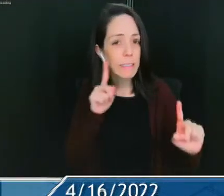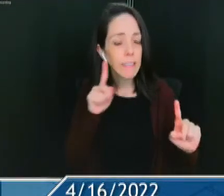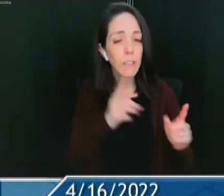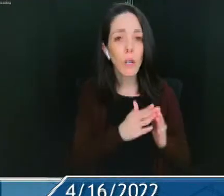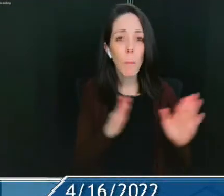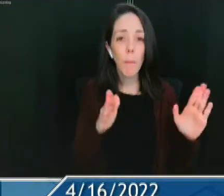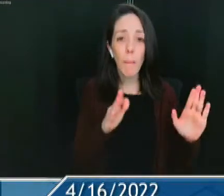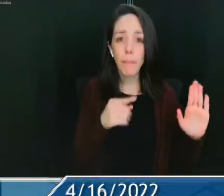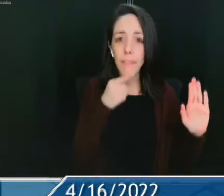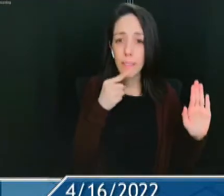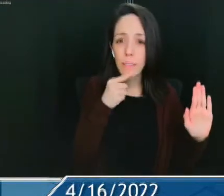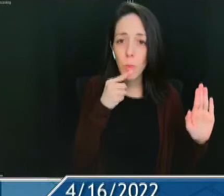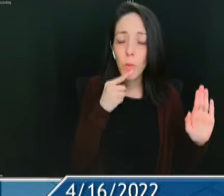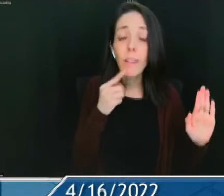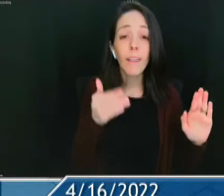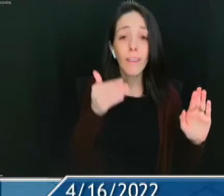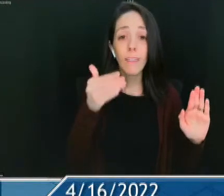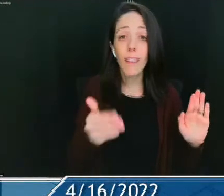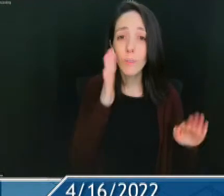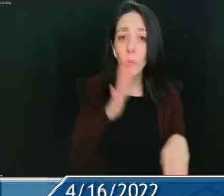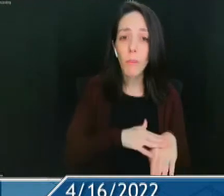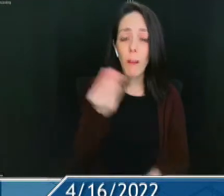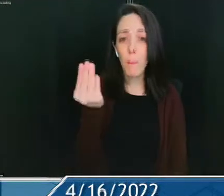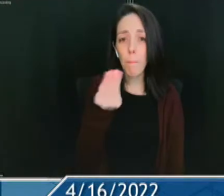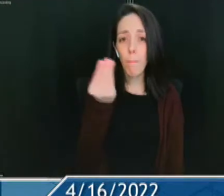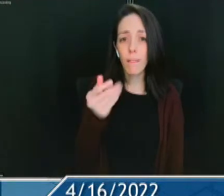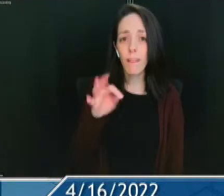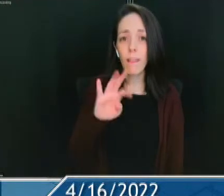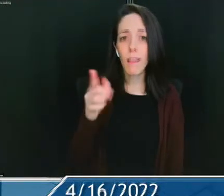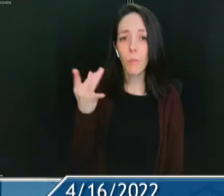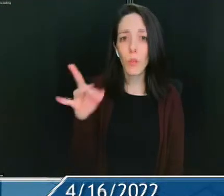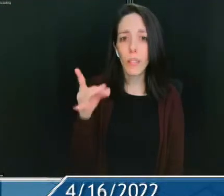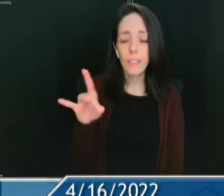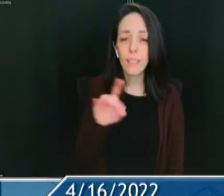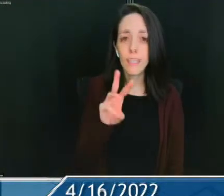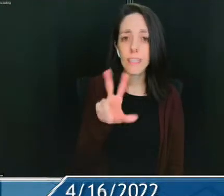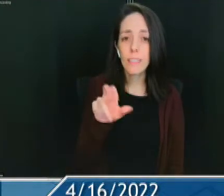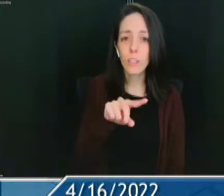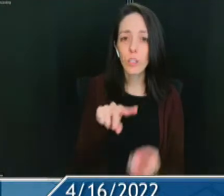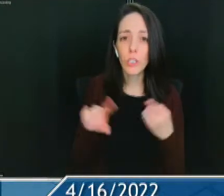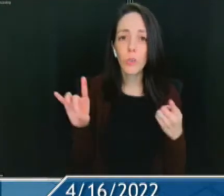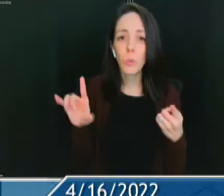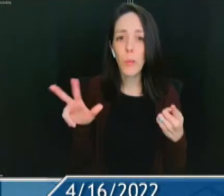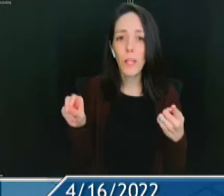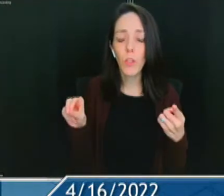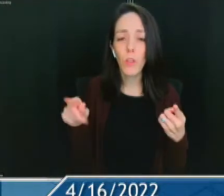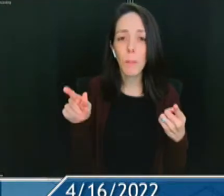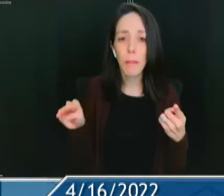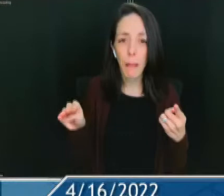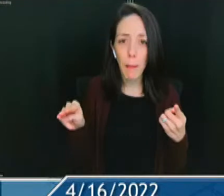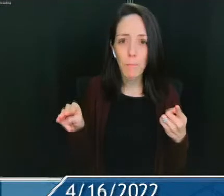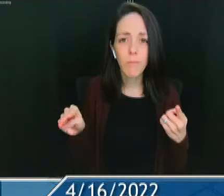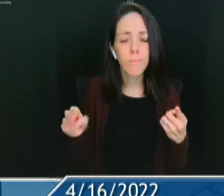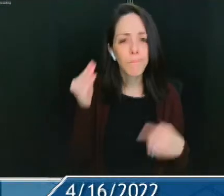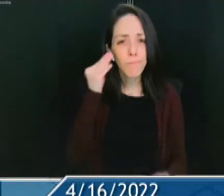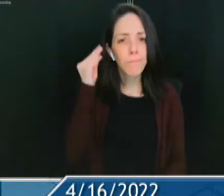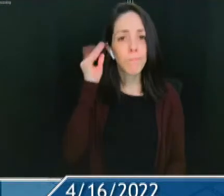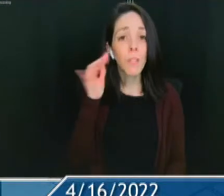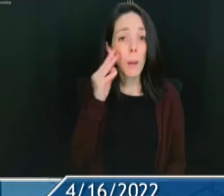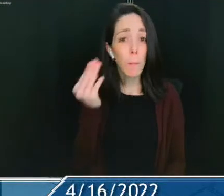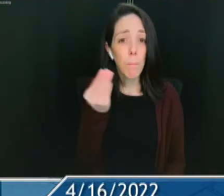testimony. Our next one will be on Monday, April 18th, and that's from 6:30 to 8:30 p.m. And just a note for that Monday